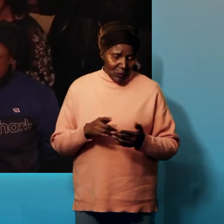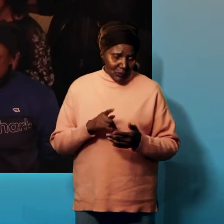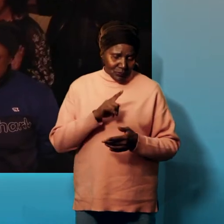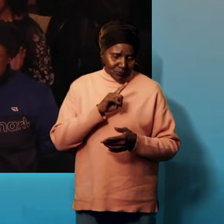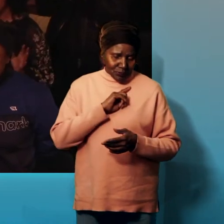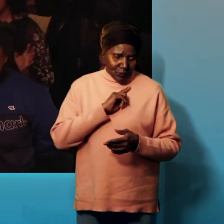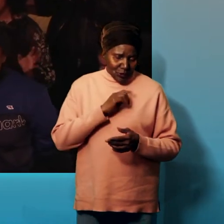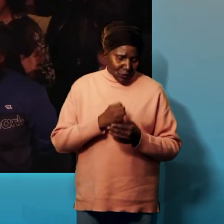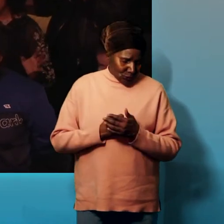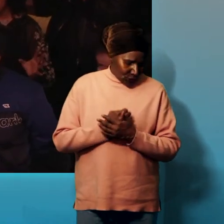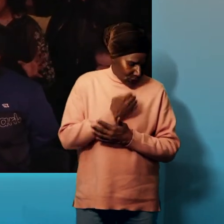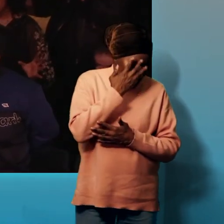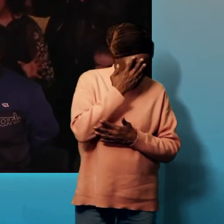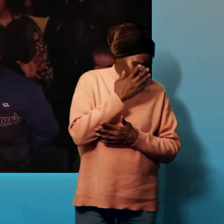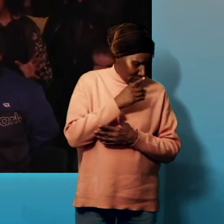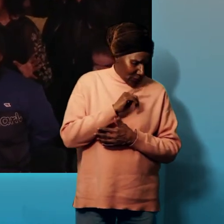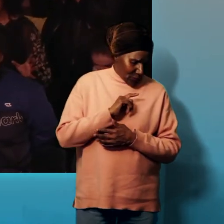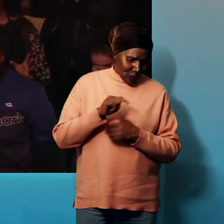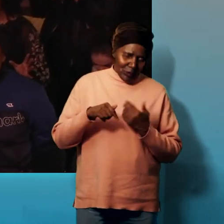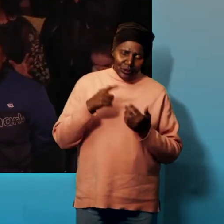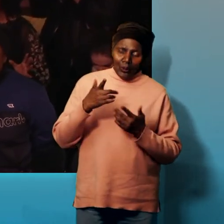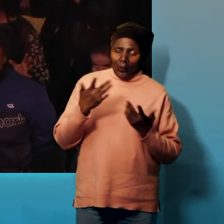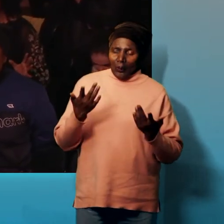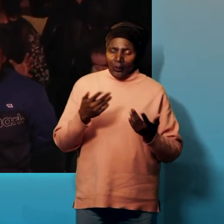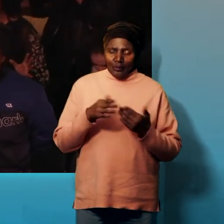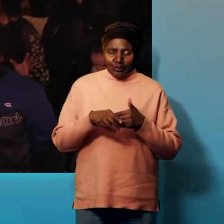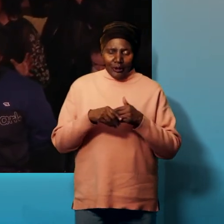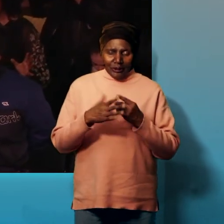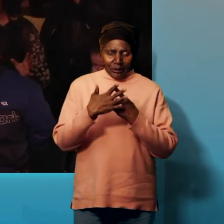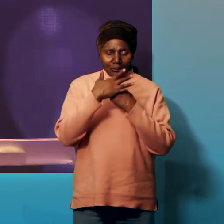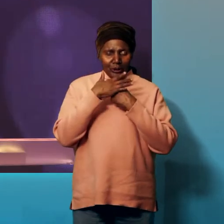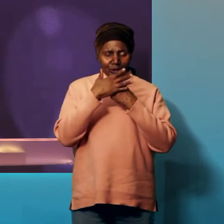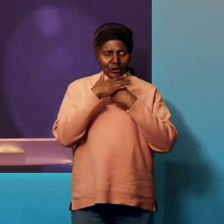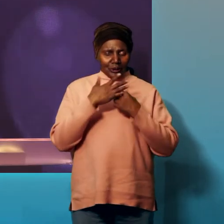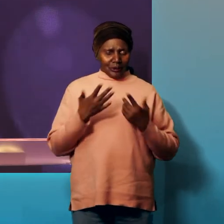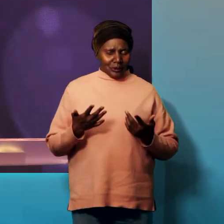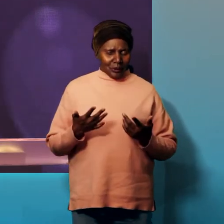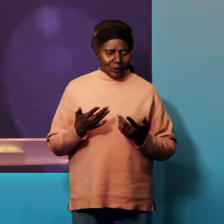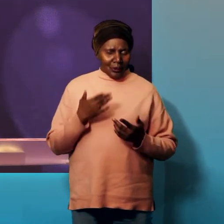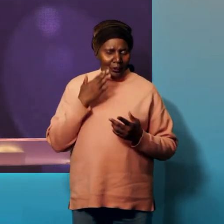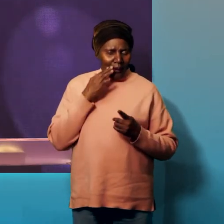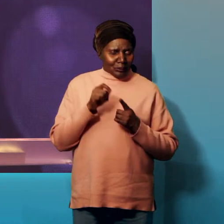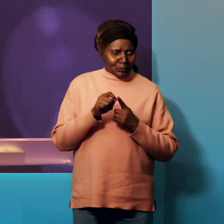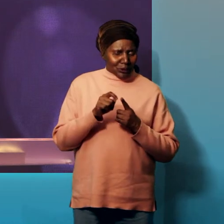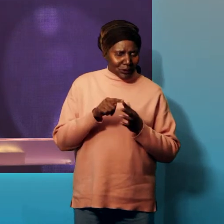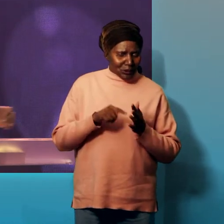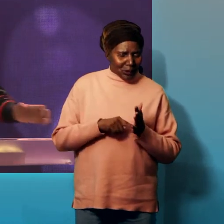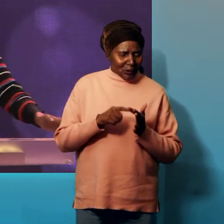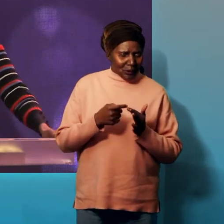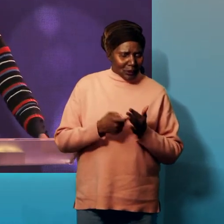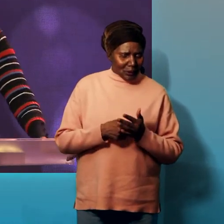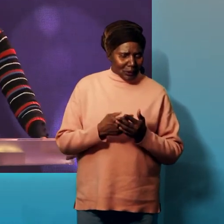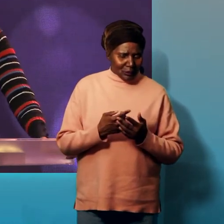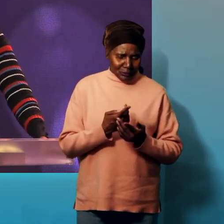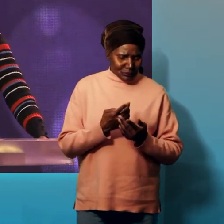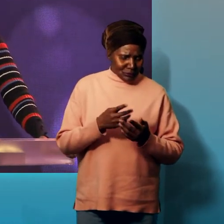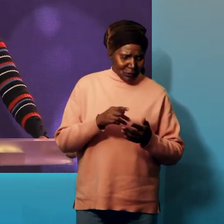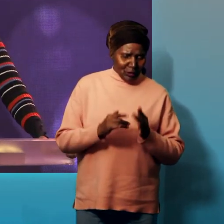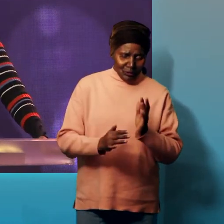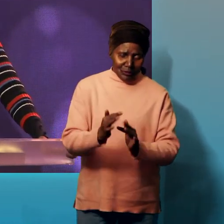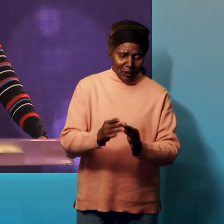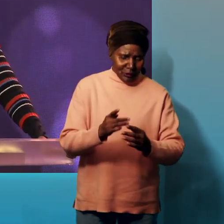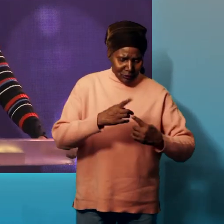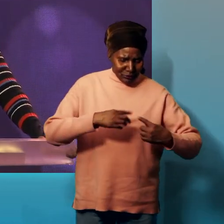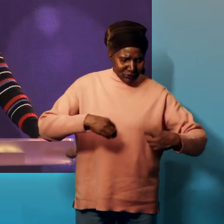of you, whether it was because of peer pressure. When Peter was standing around the fire and they said, hey, We saw you